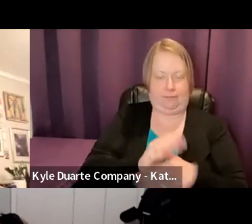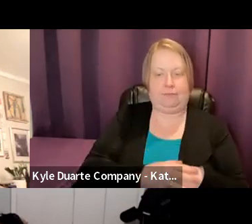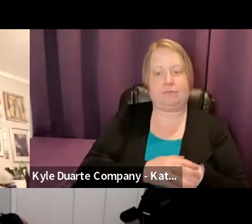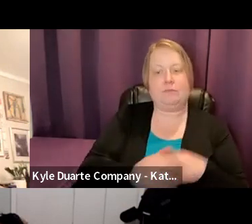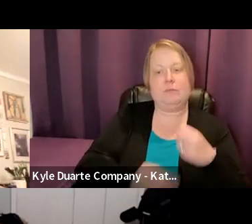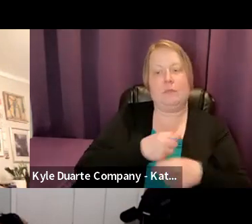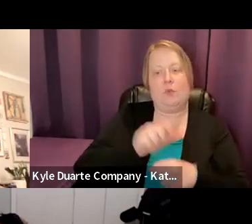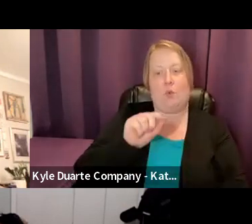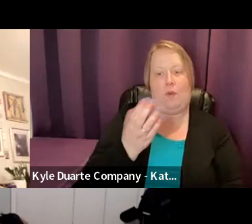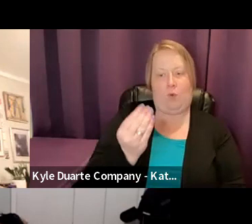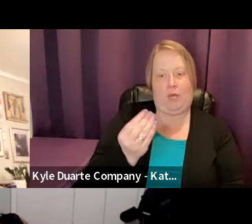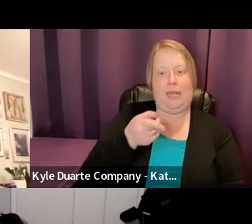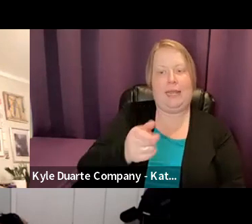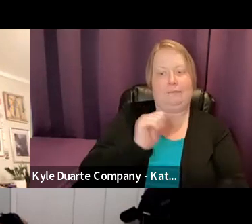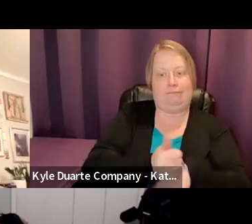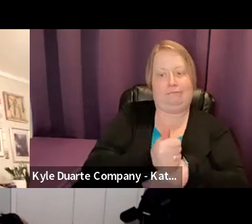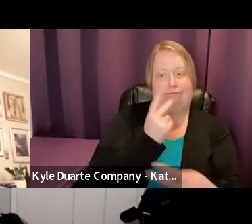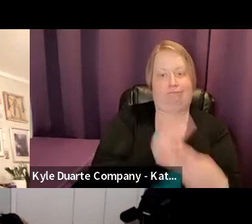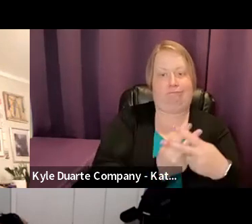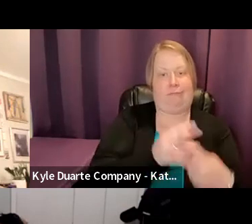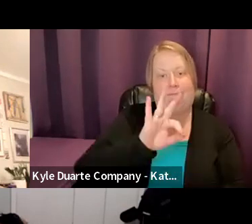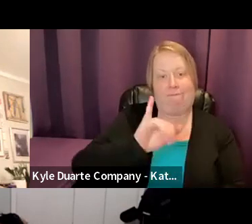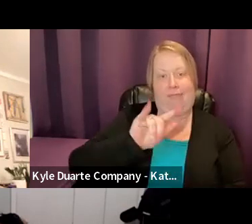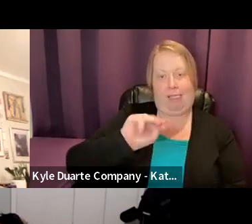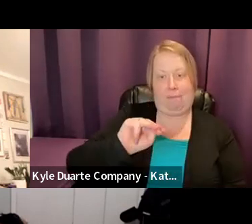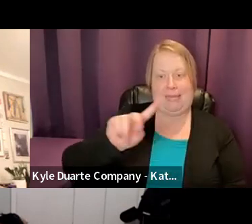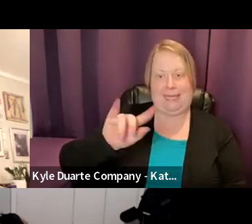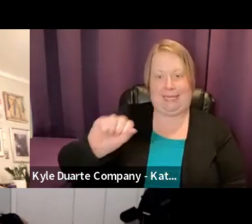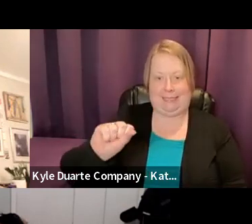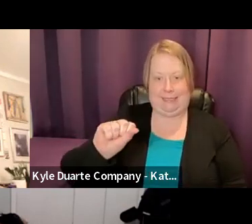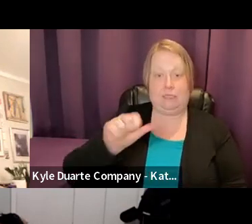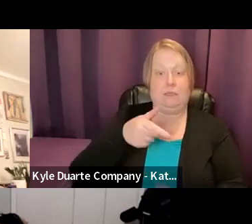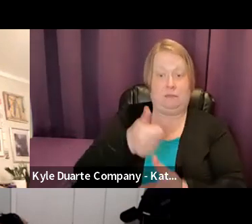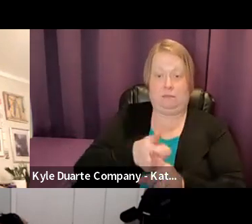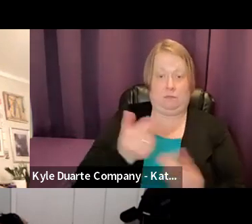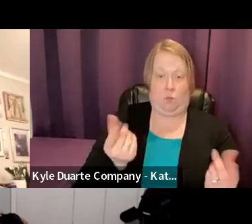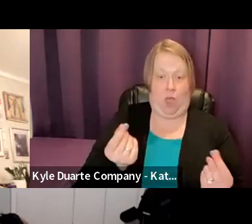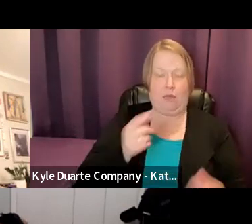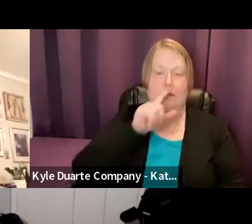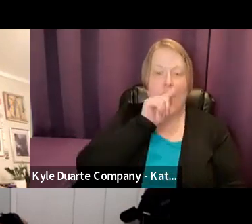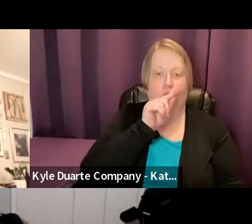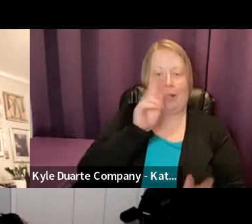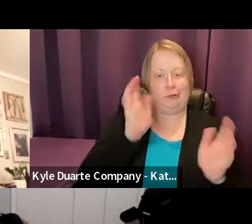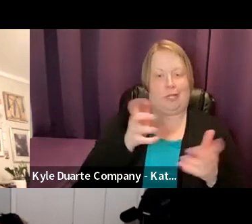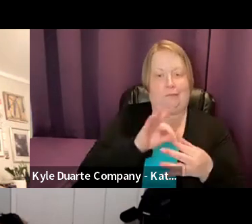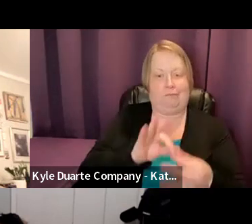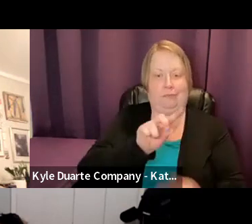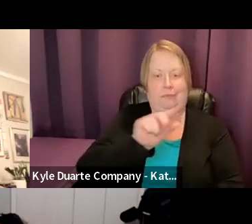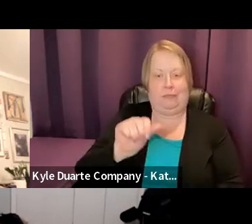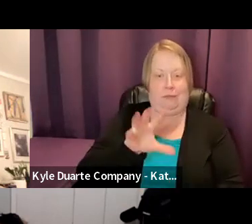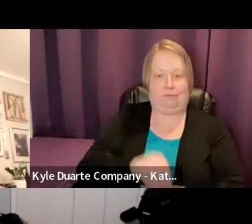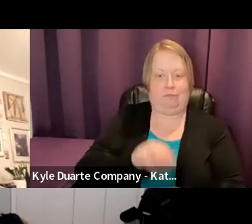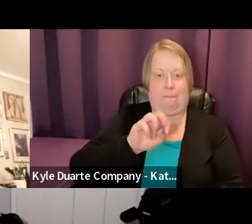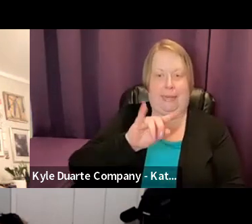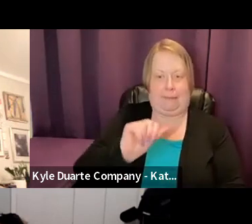#FilmDis, a Twitter chat about disability in media. Dominick has spoken around the world.